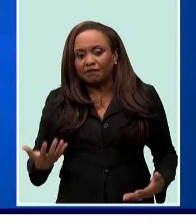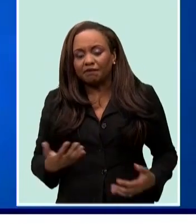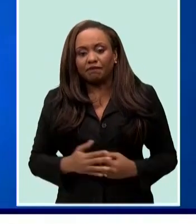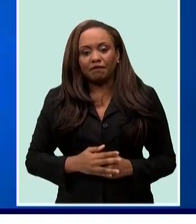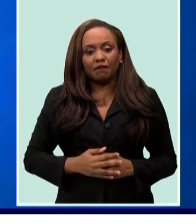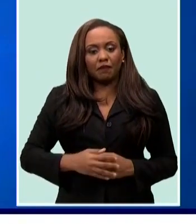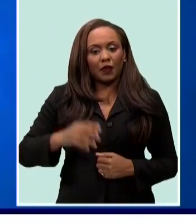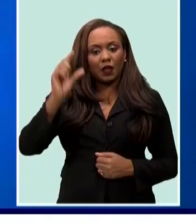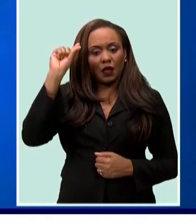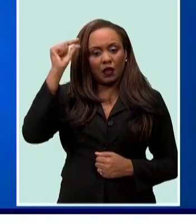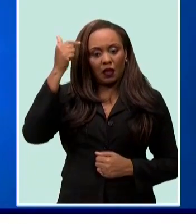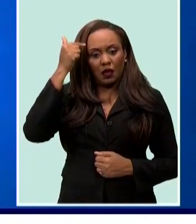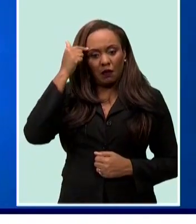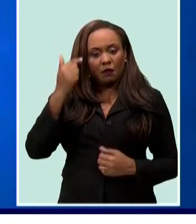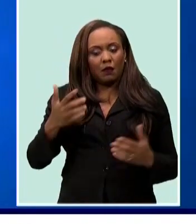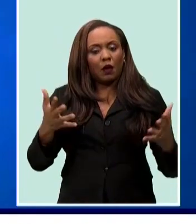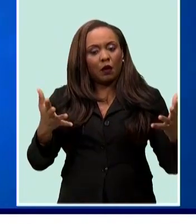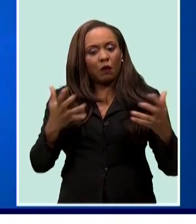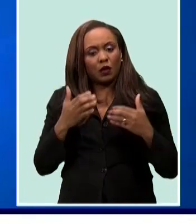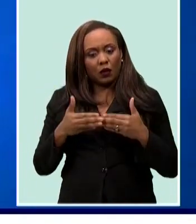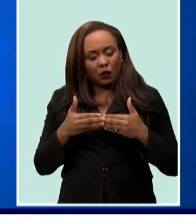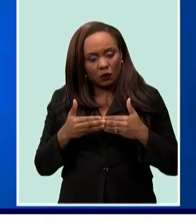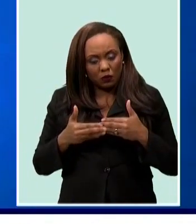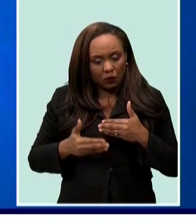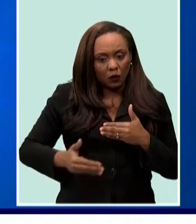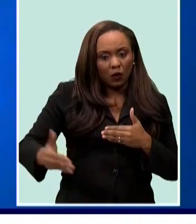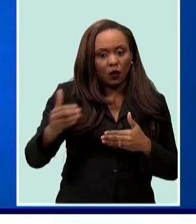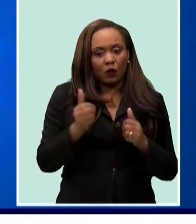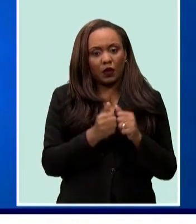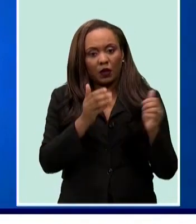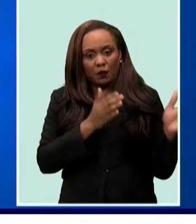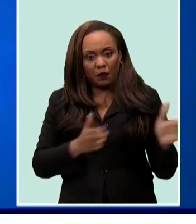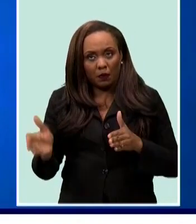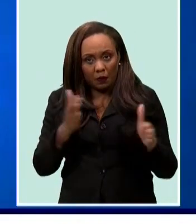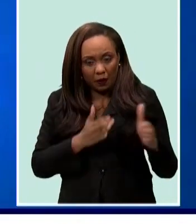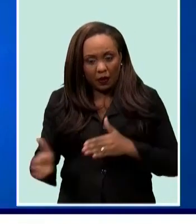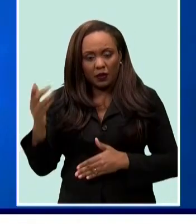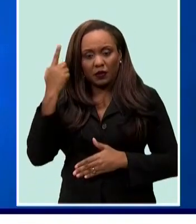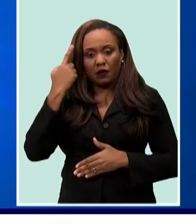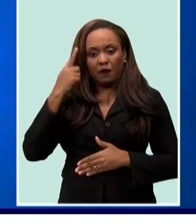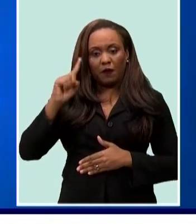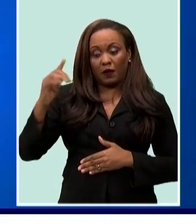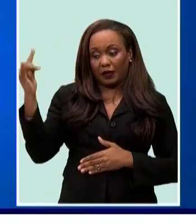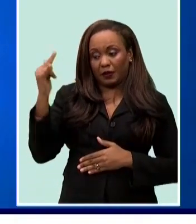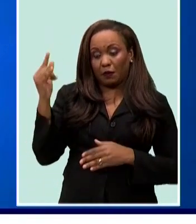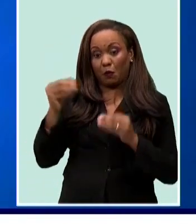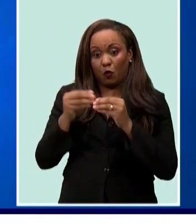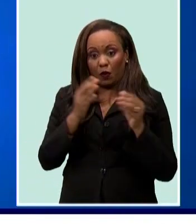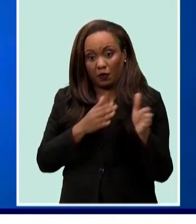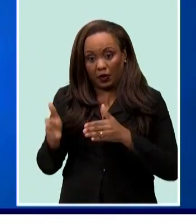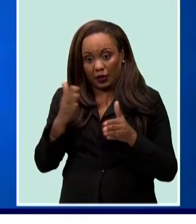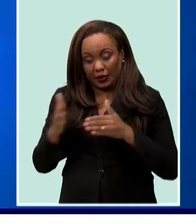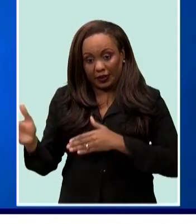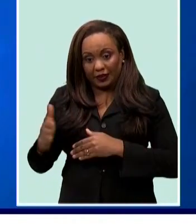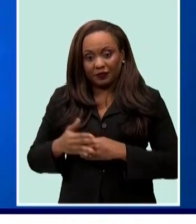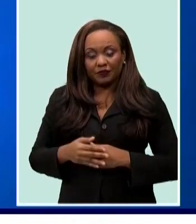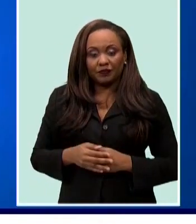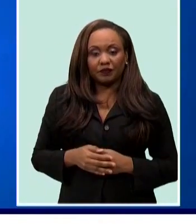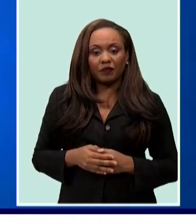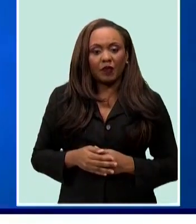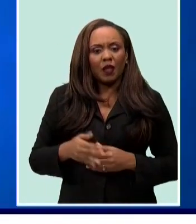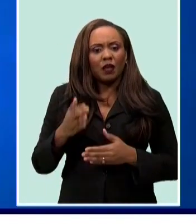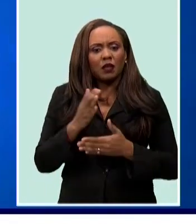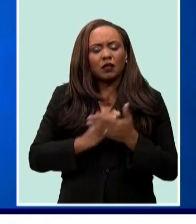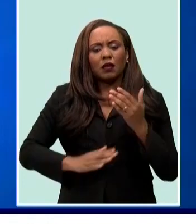government was moving forward with divestment plans for the Grantley Adams International Airport. He says that private sector people, they were